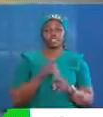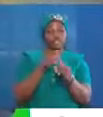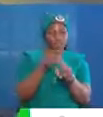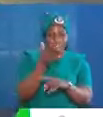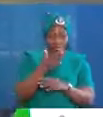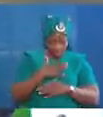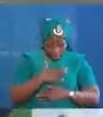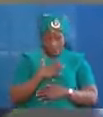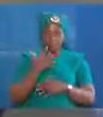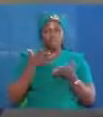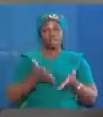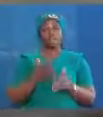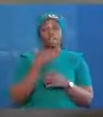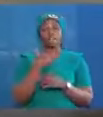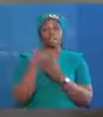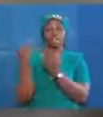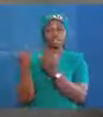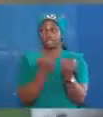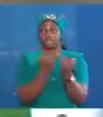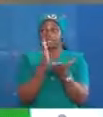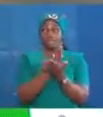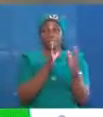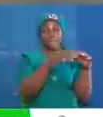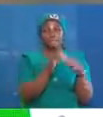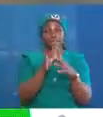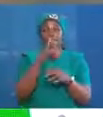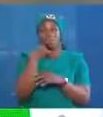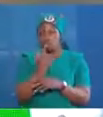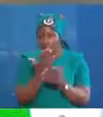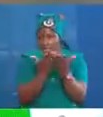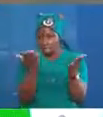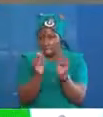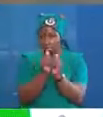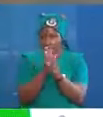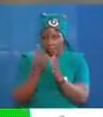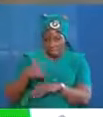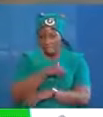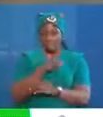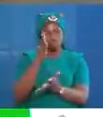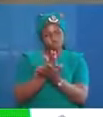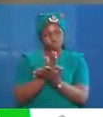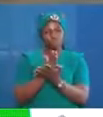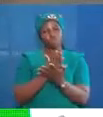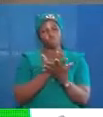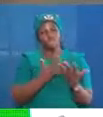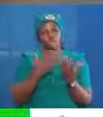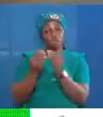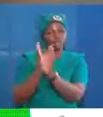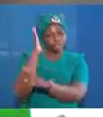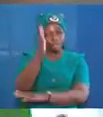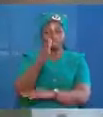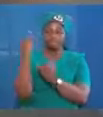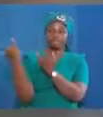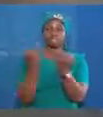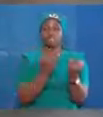we had invited some party leaders who are with us, and we are going straight to invite